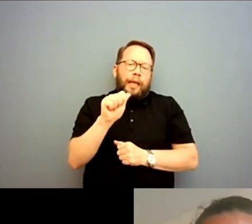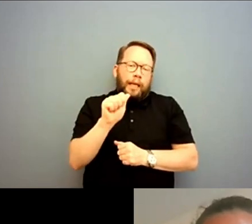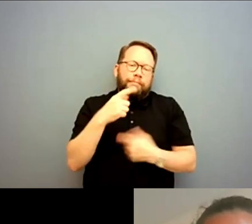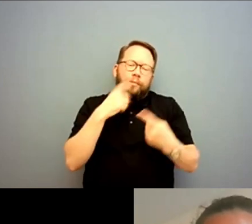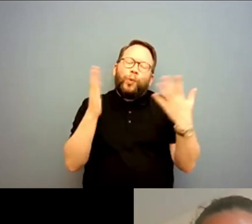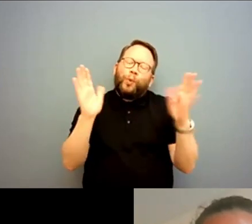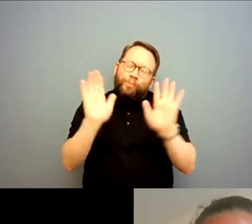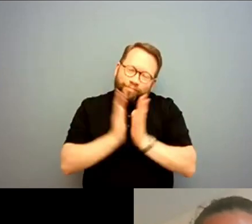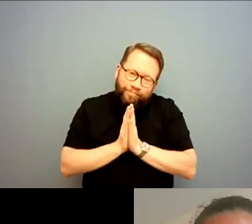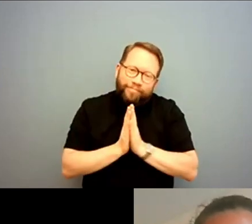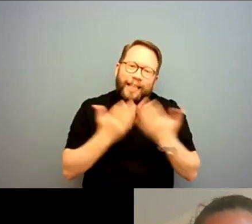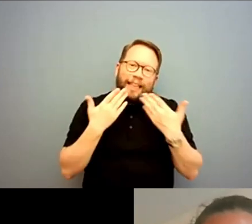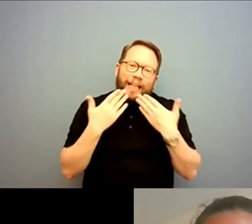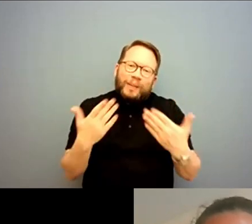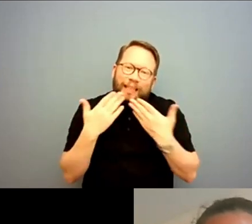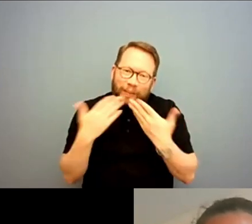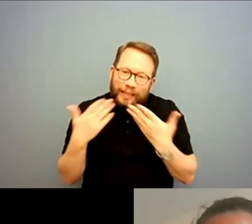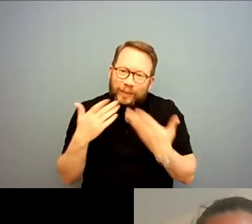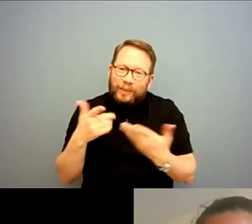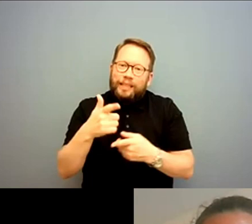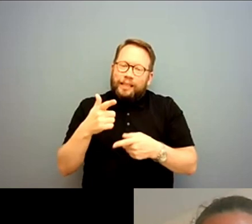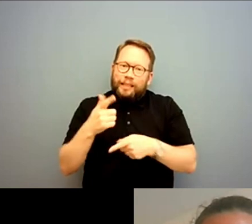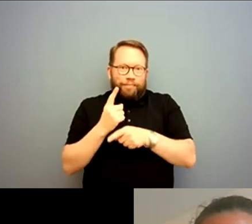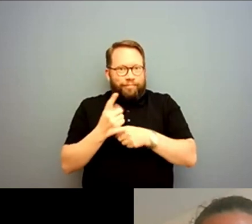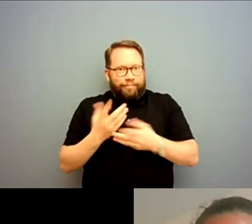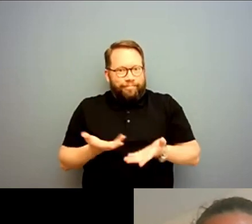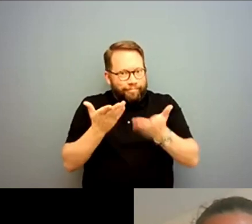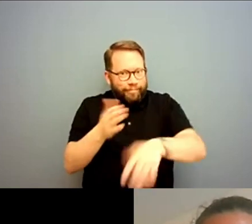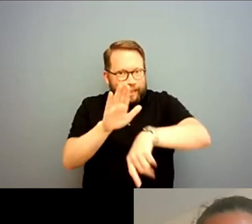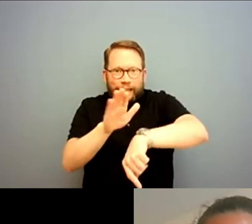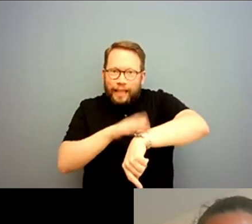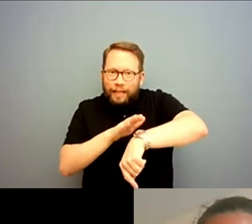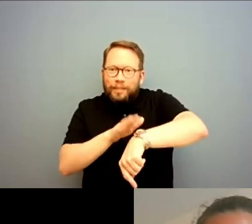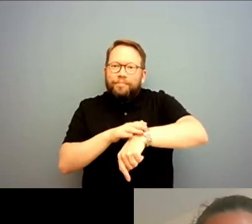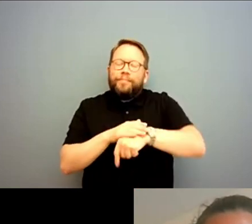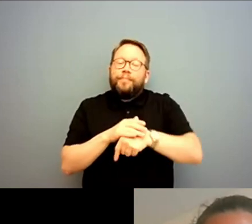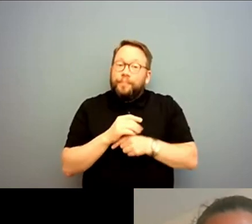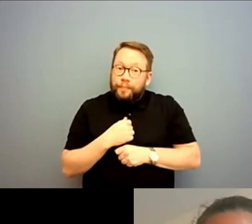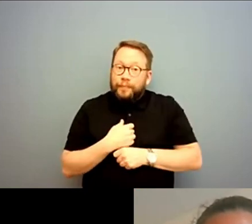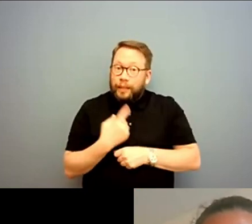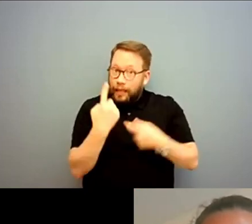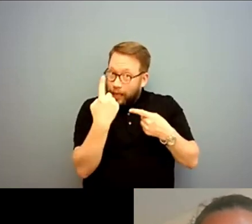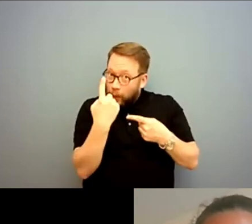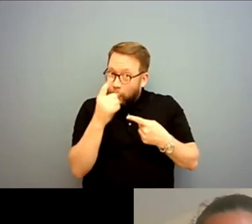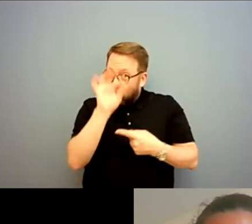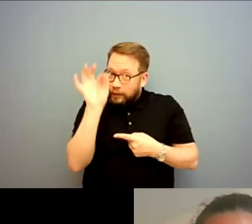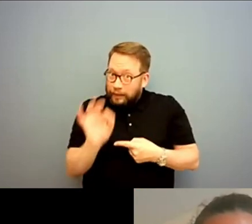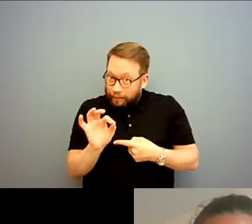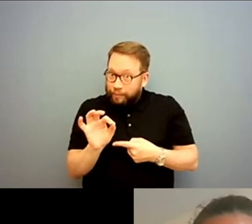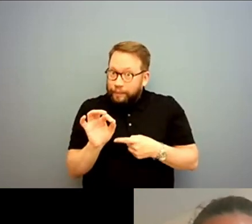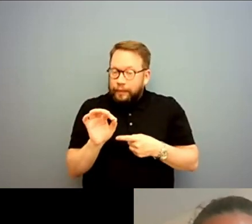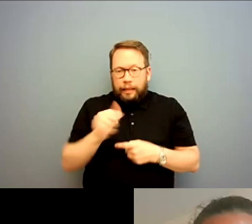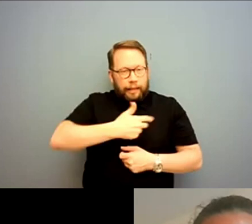much. And we have another question and from one of the participants, from Siv Holst in Denmark, who represent